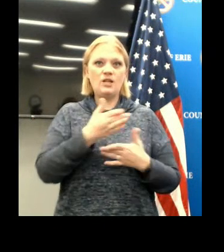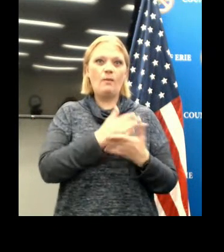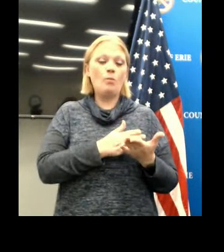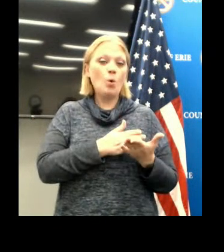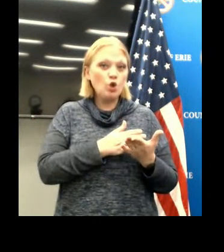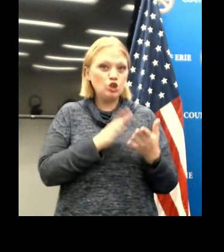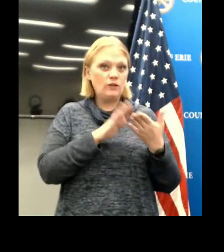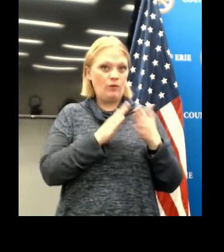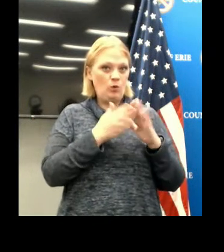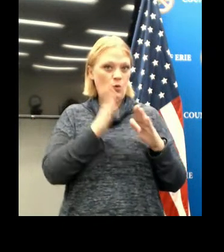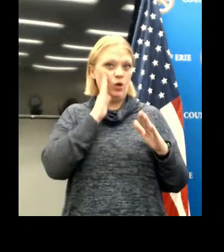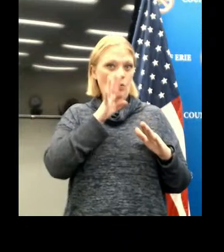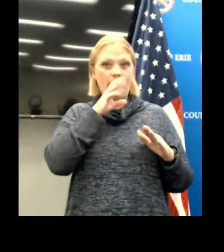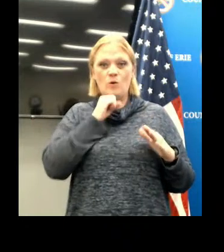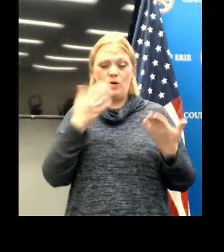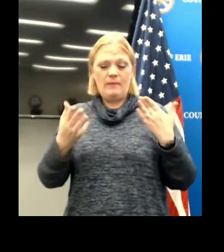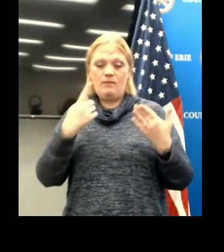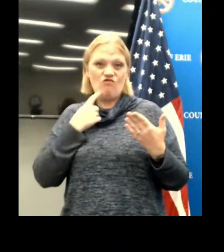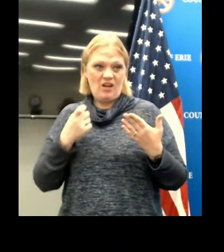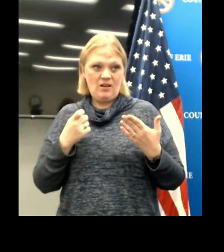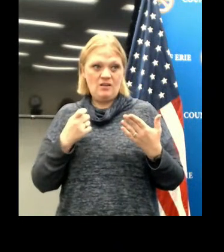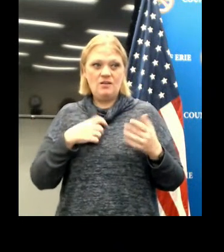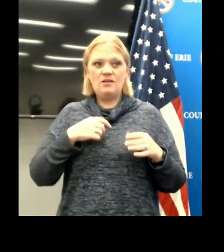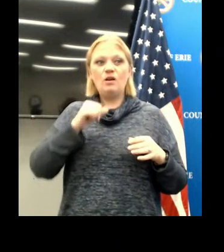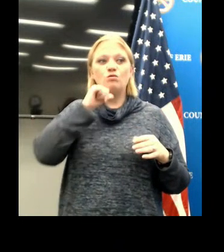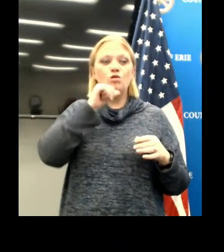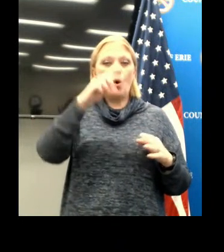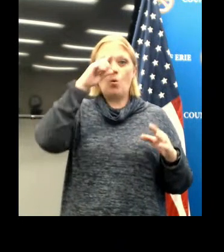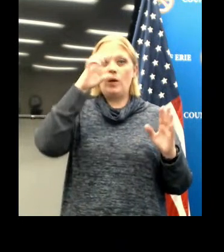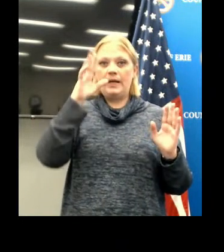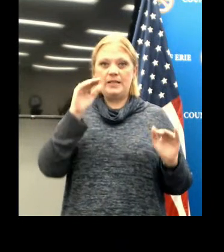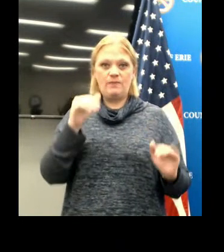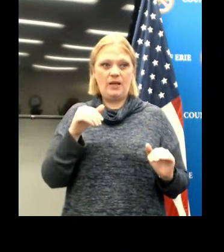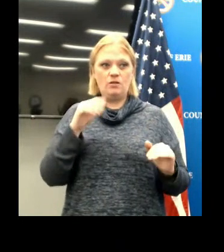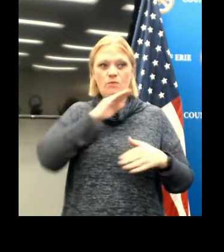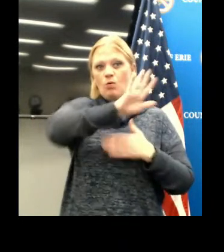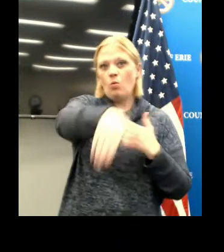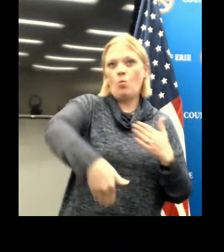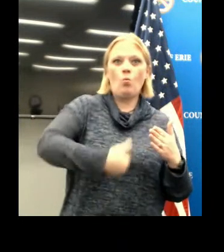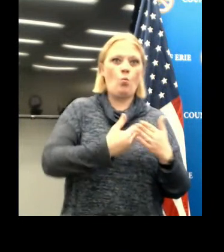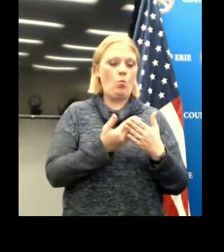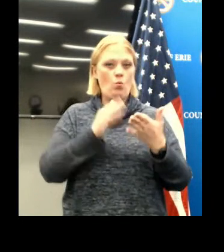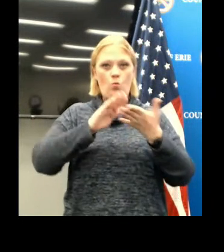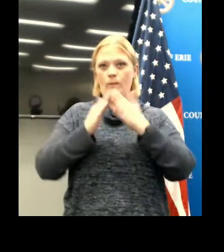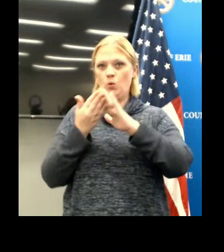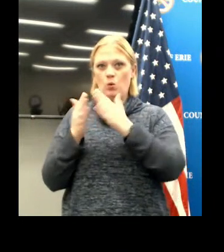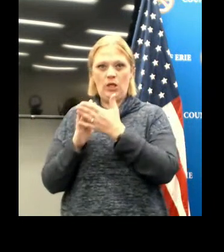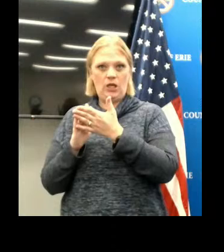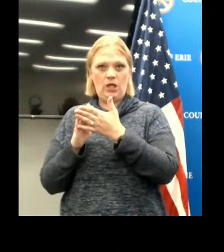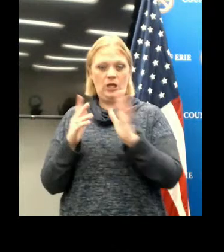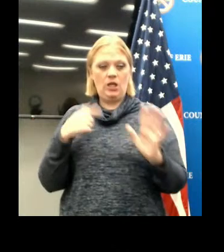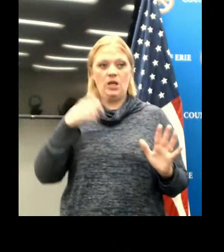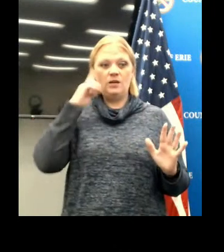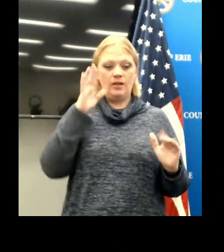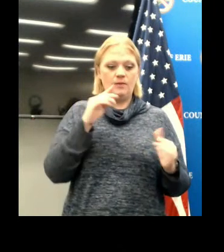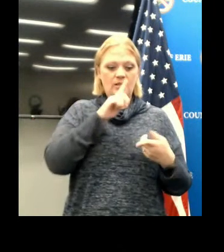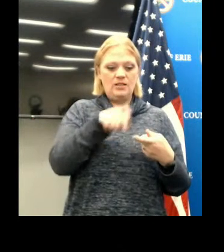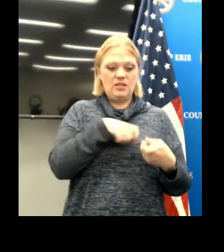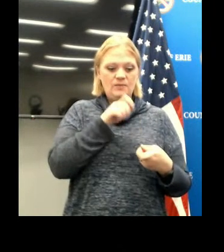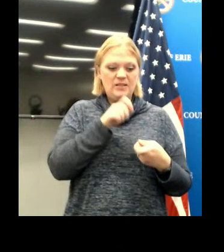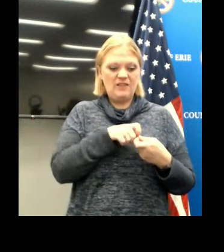community will go orange and maybe even red, I do not expect it to be the whole community. I expect it to be